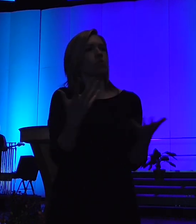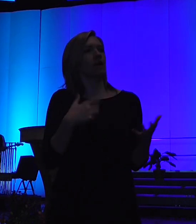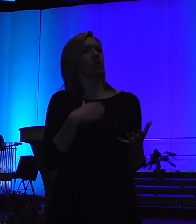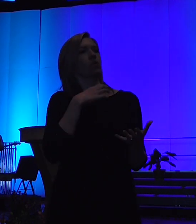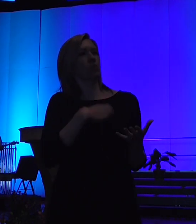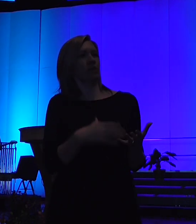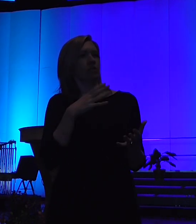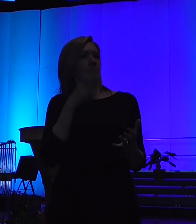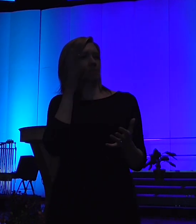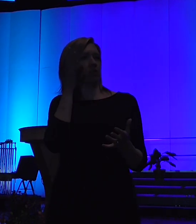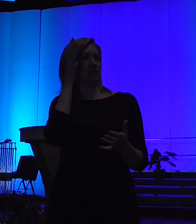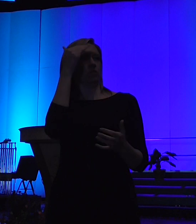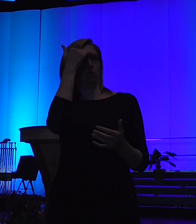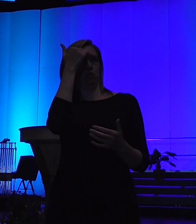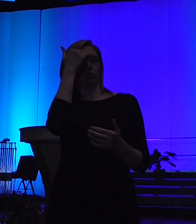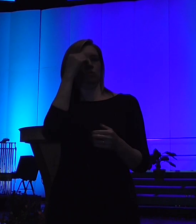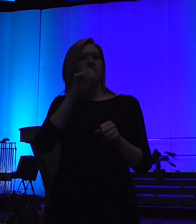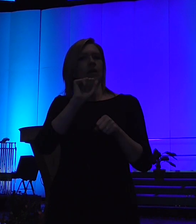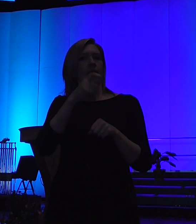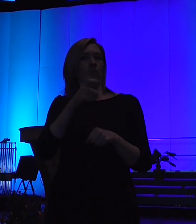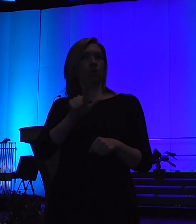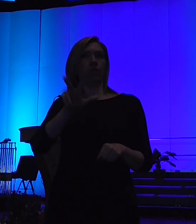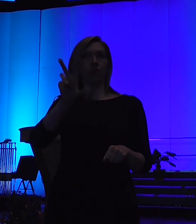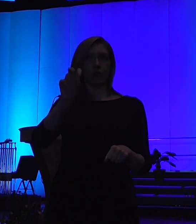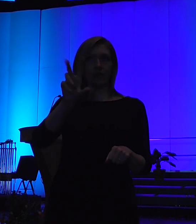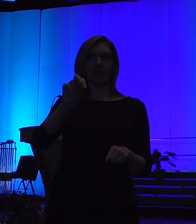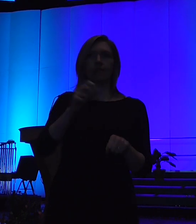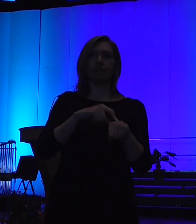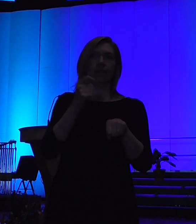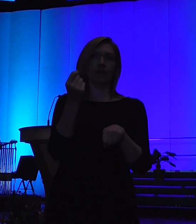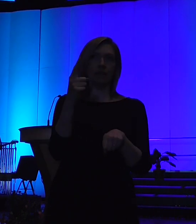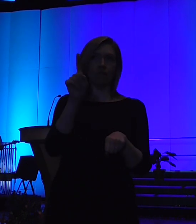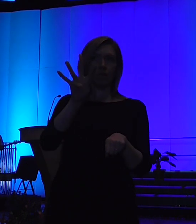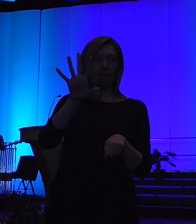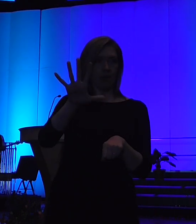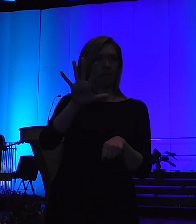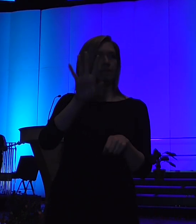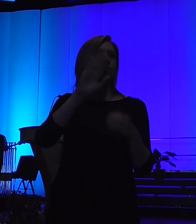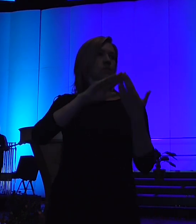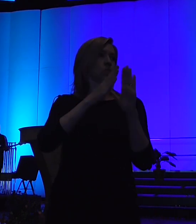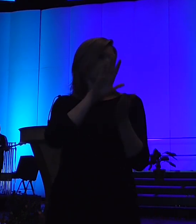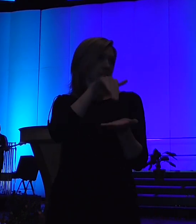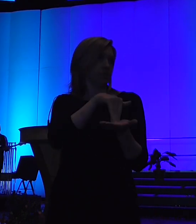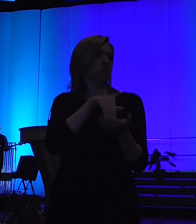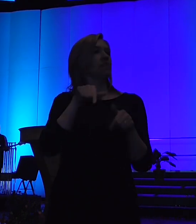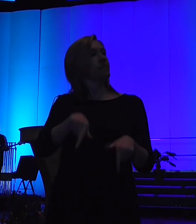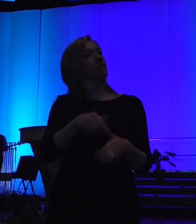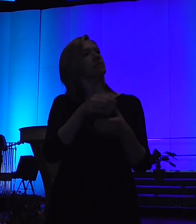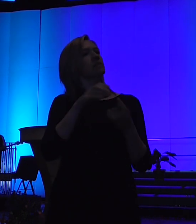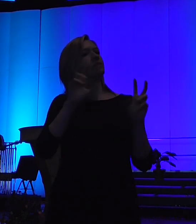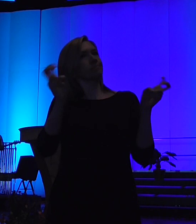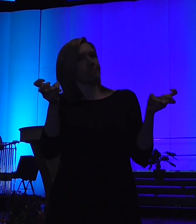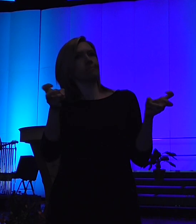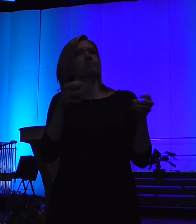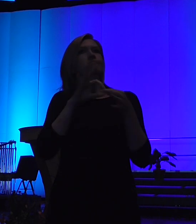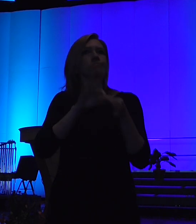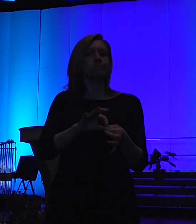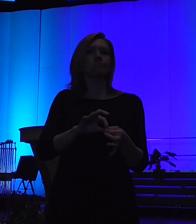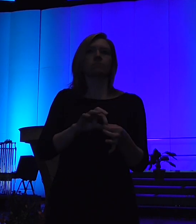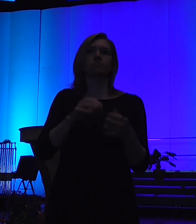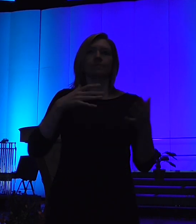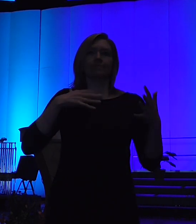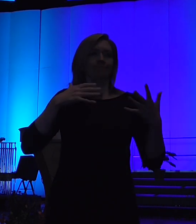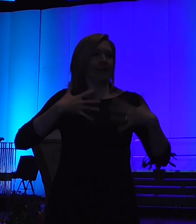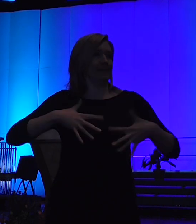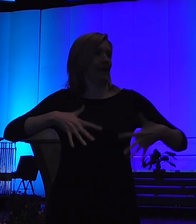Parents Knew on April 30th, 11:45 in the Community Center. This chapter is devoted to anxiety.